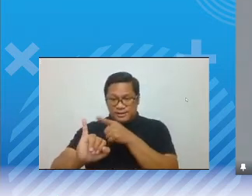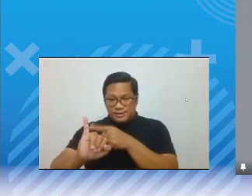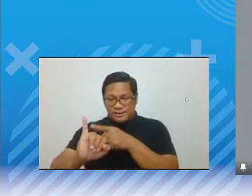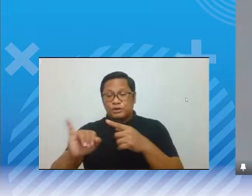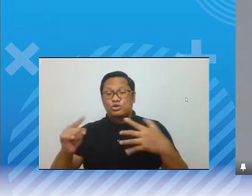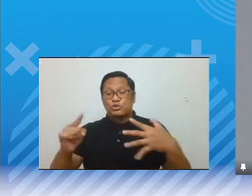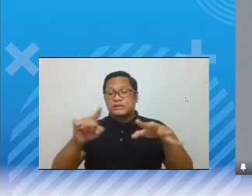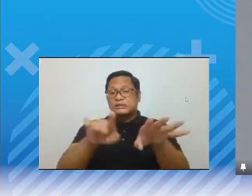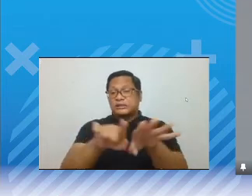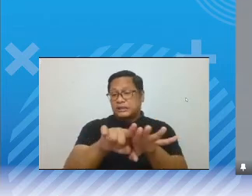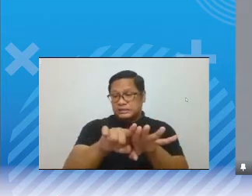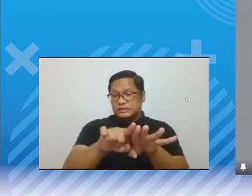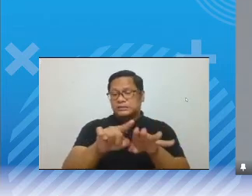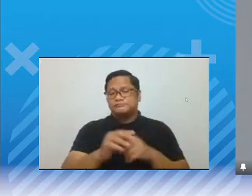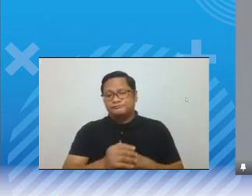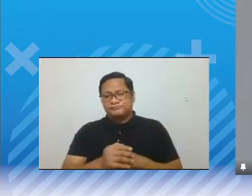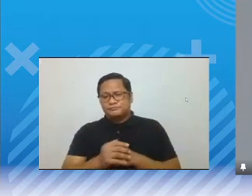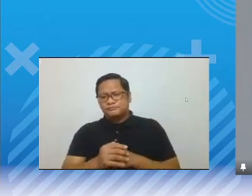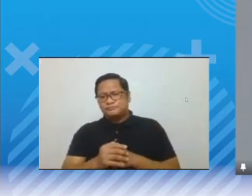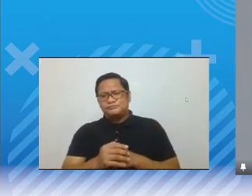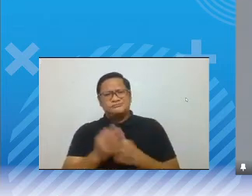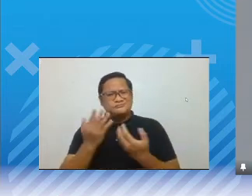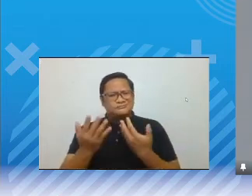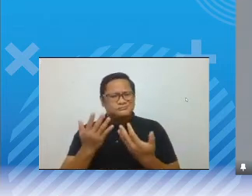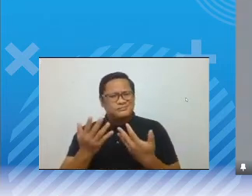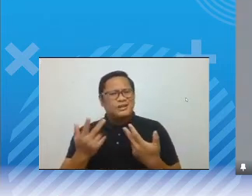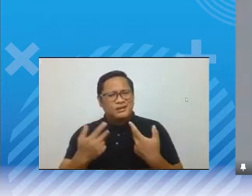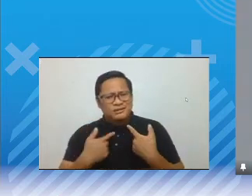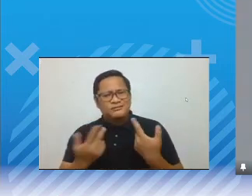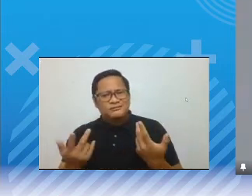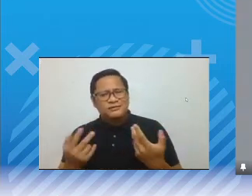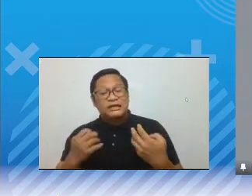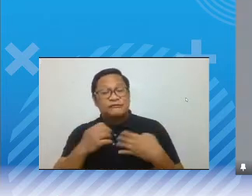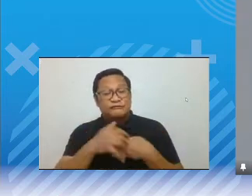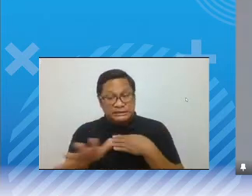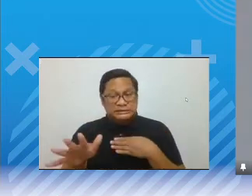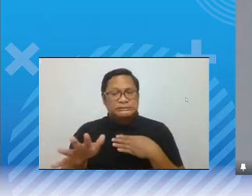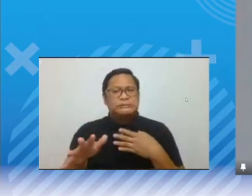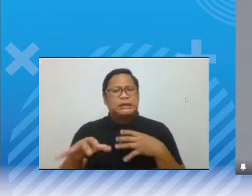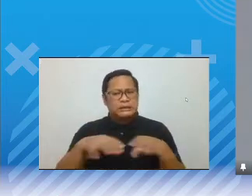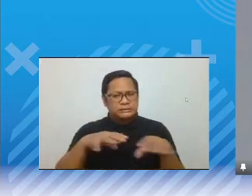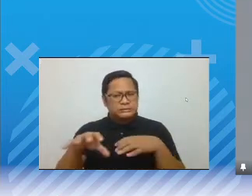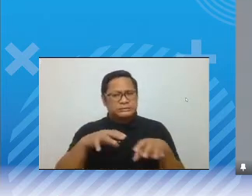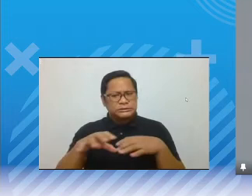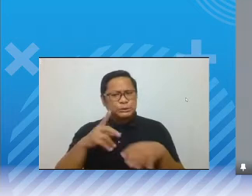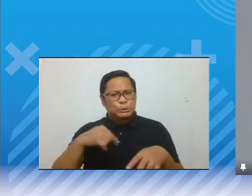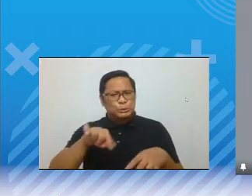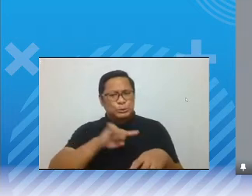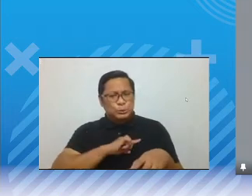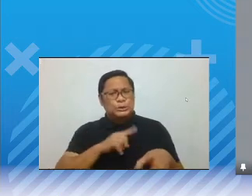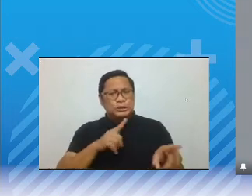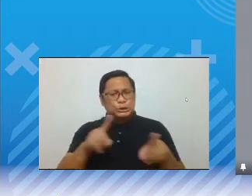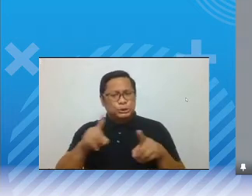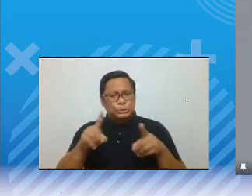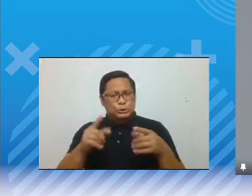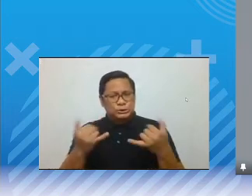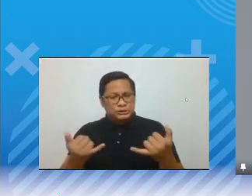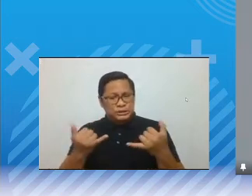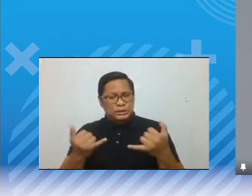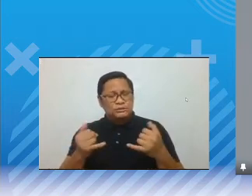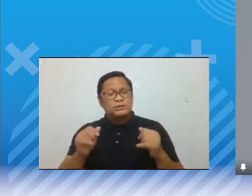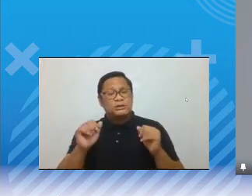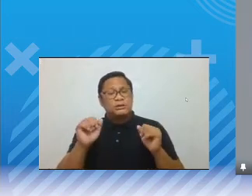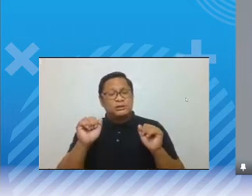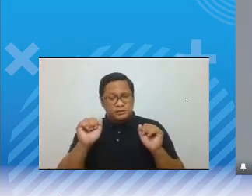So there might be effective activities that we have been doing already, which are already effective